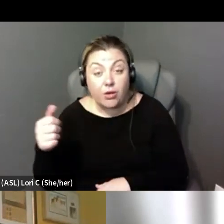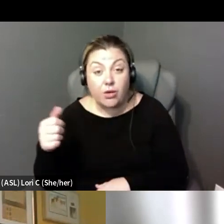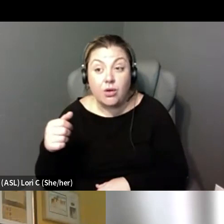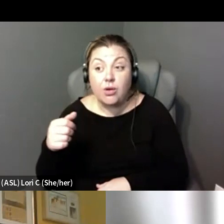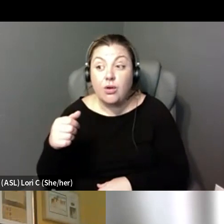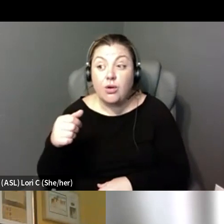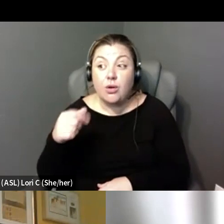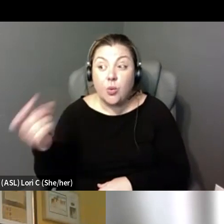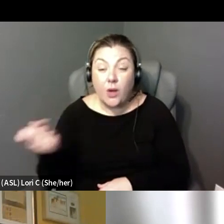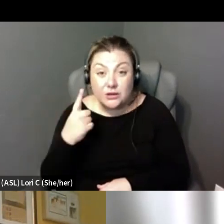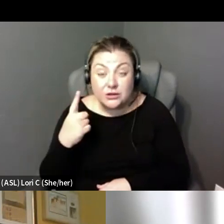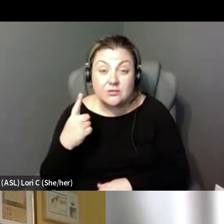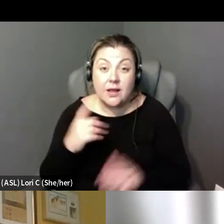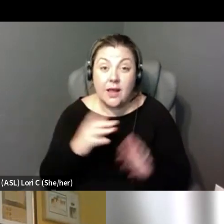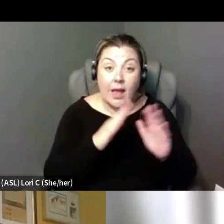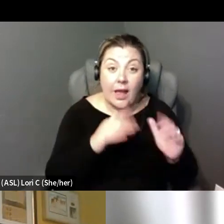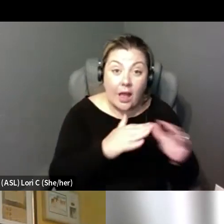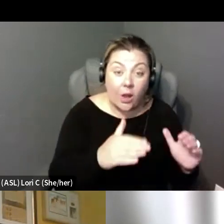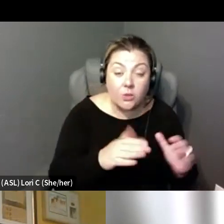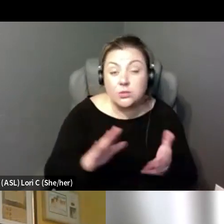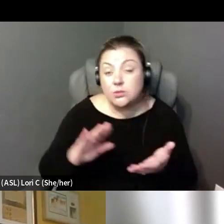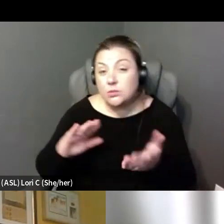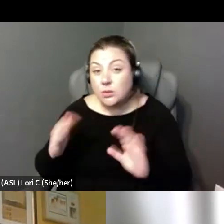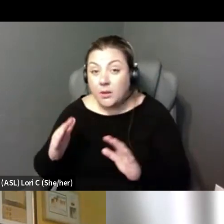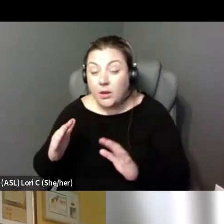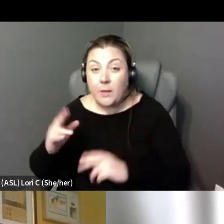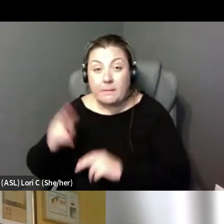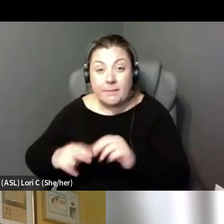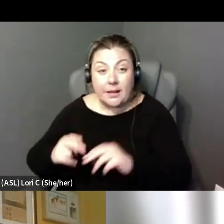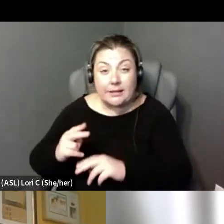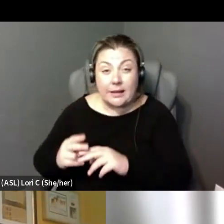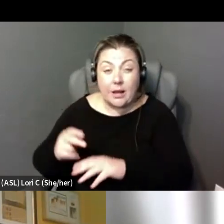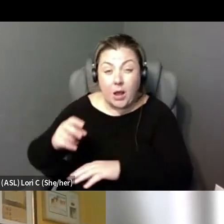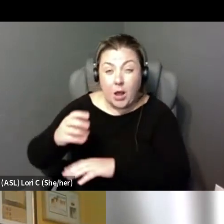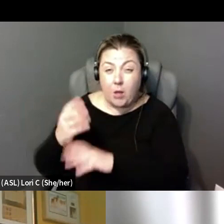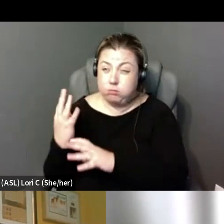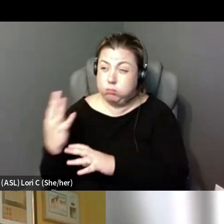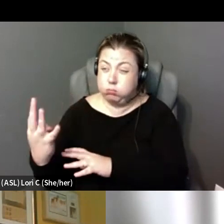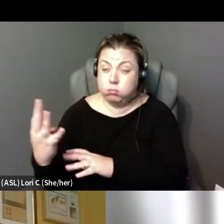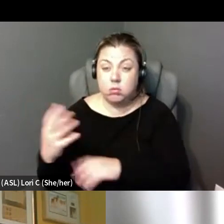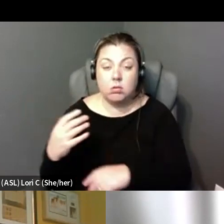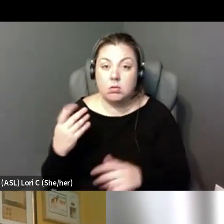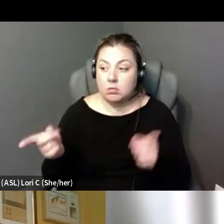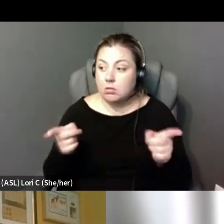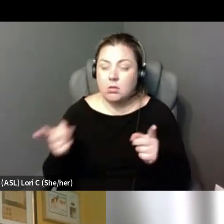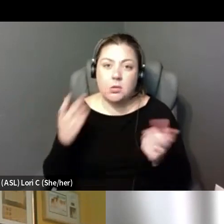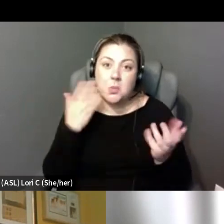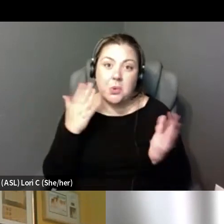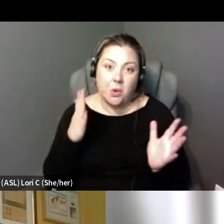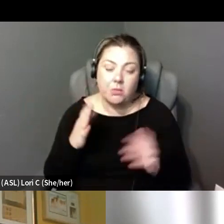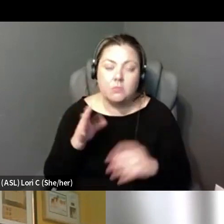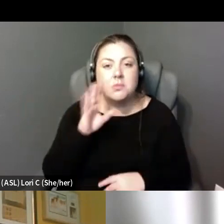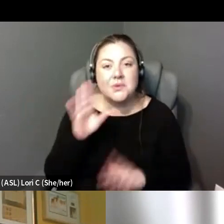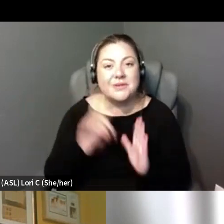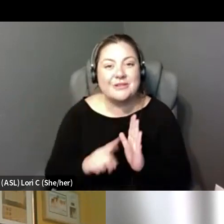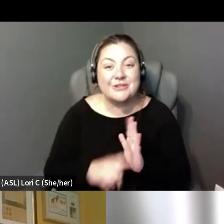versus low rises, like rates among the different, like specific different types of housing, but it's something that we'll look into. Yeah,